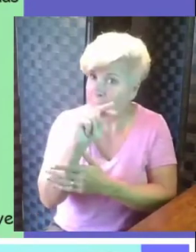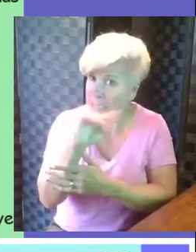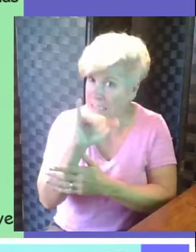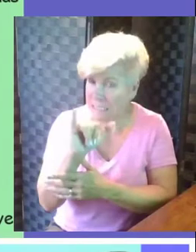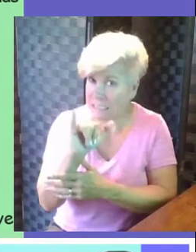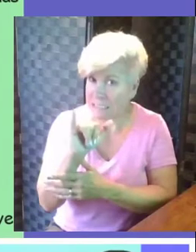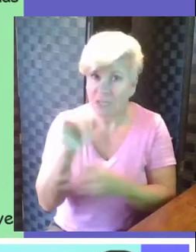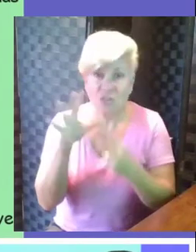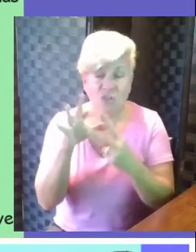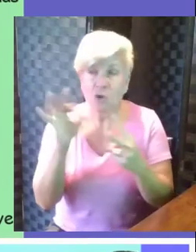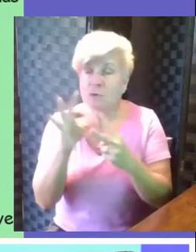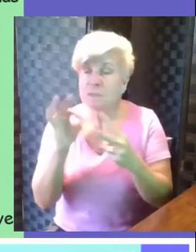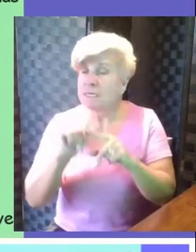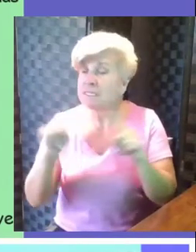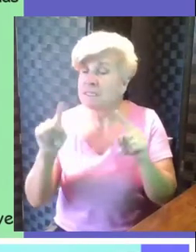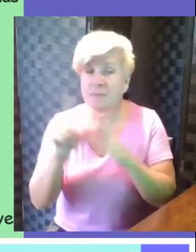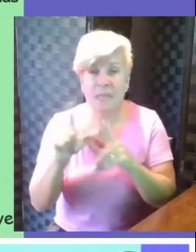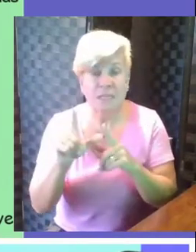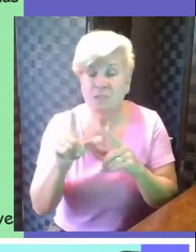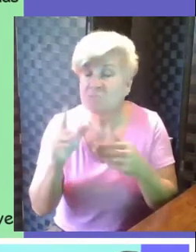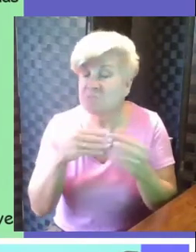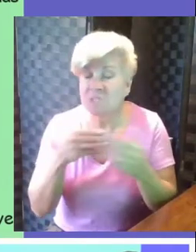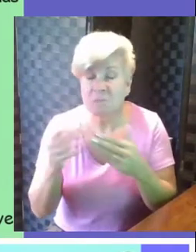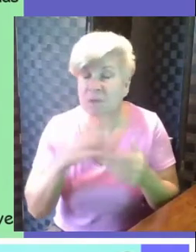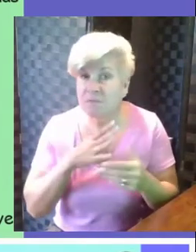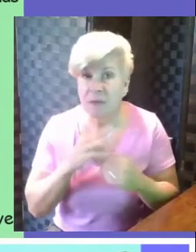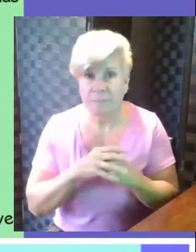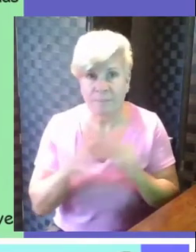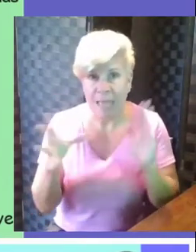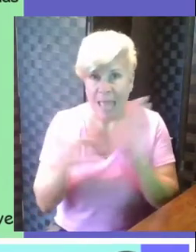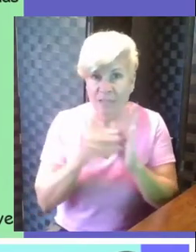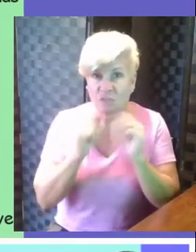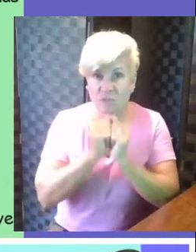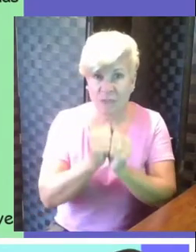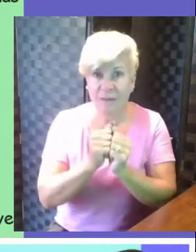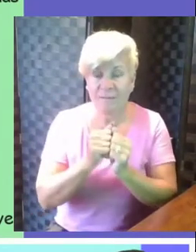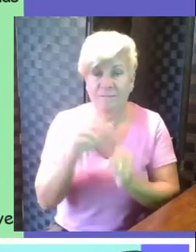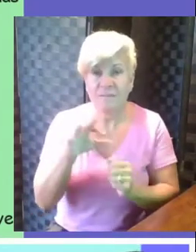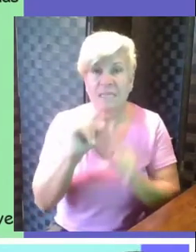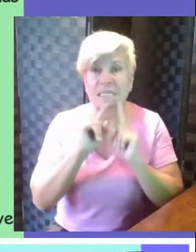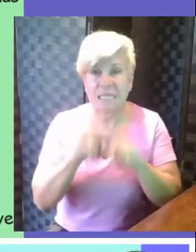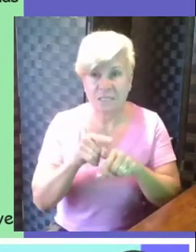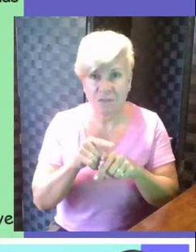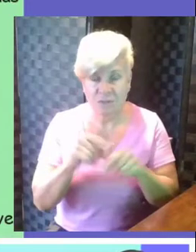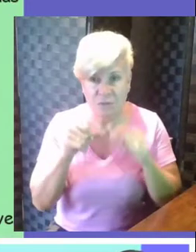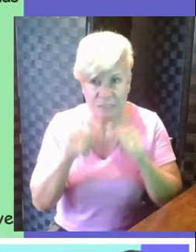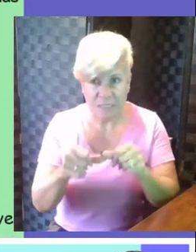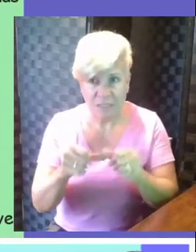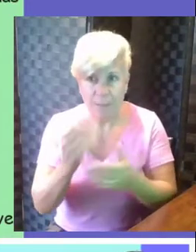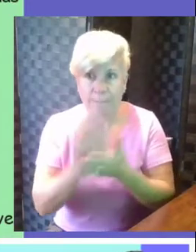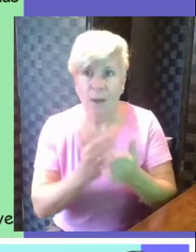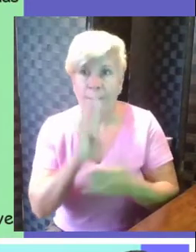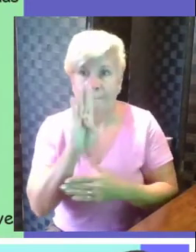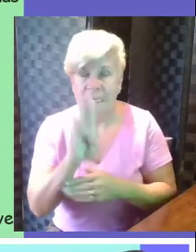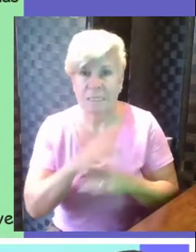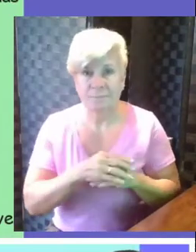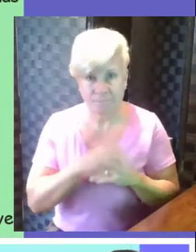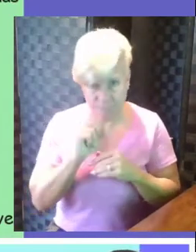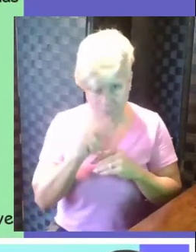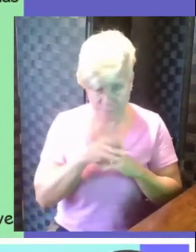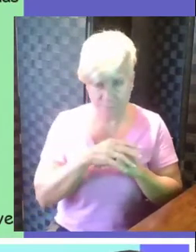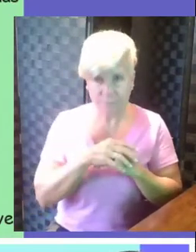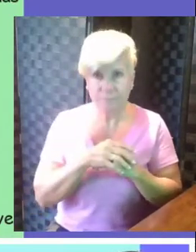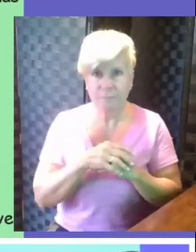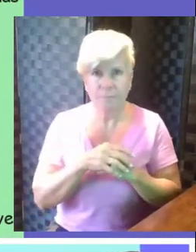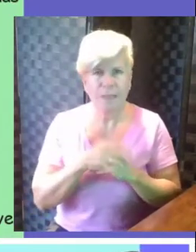letter, that's okay too. It won't matter at the end. Now, we got to add those together to find our answer so we can go on to part B.